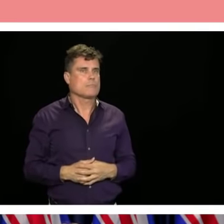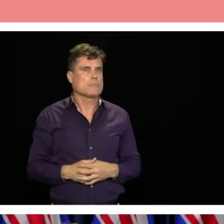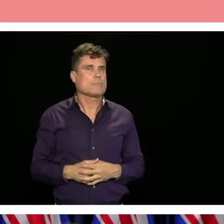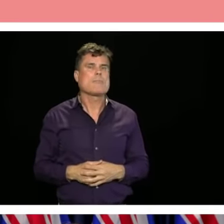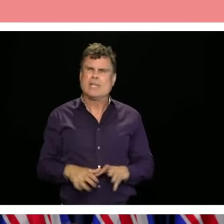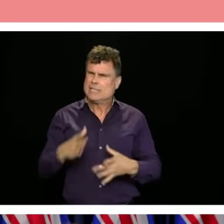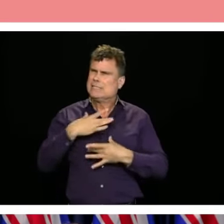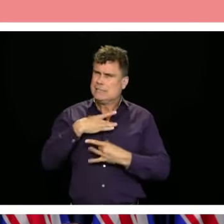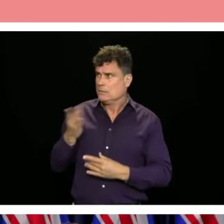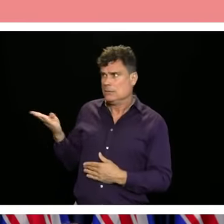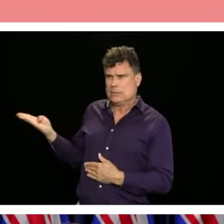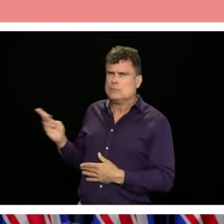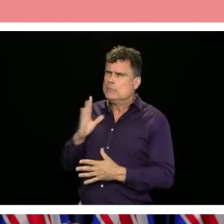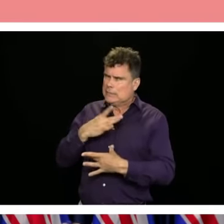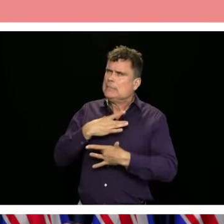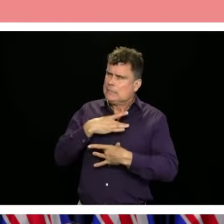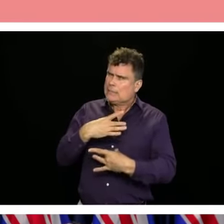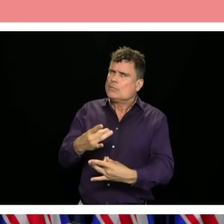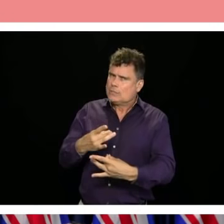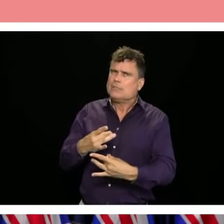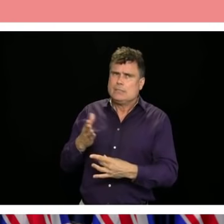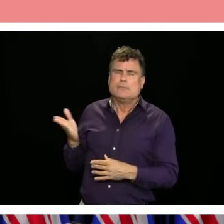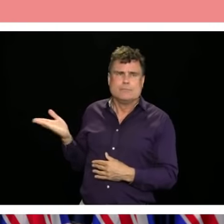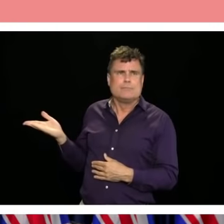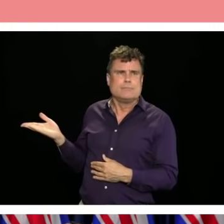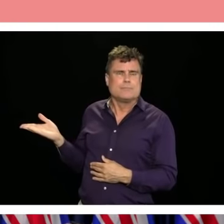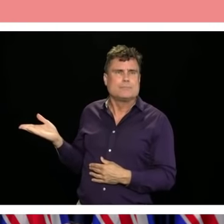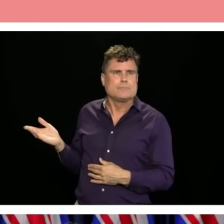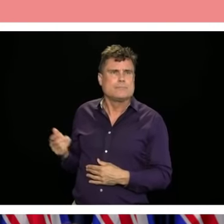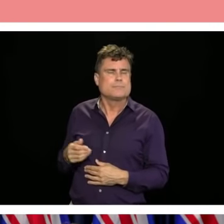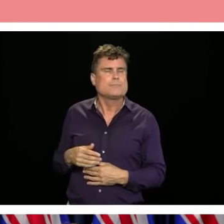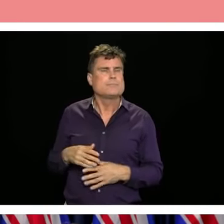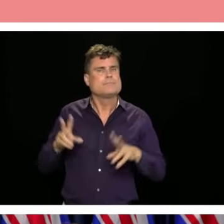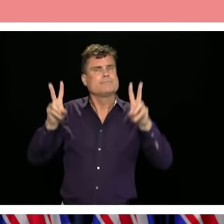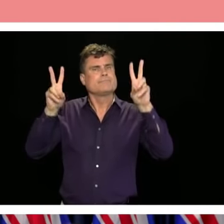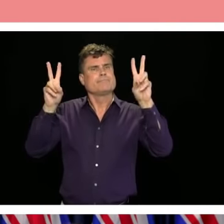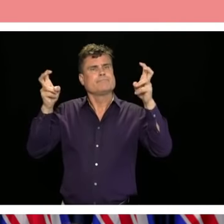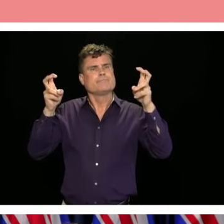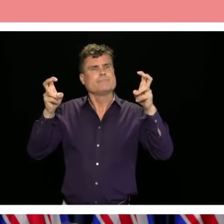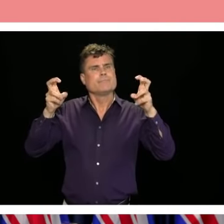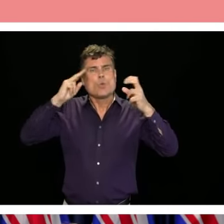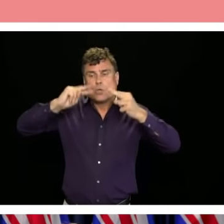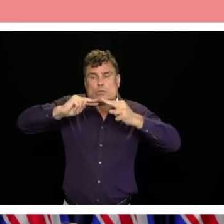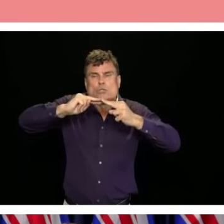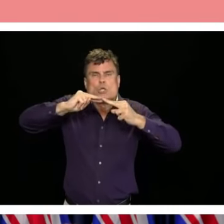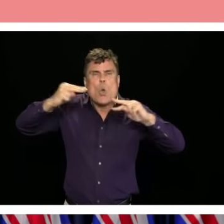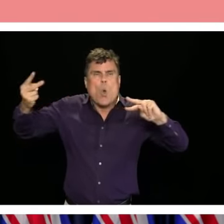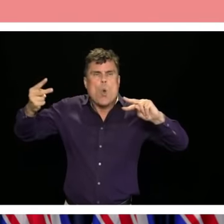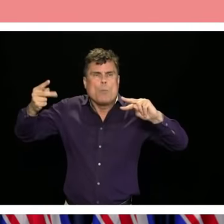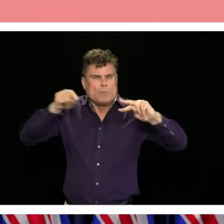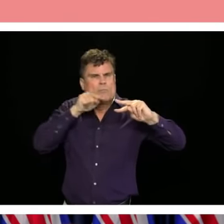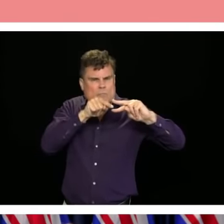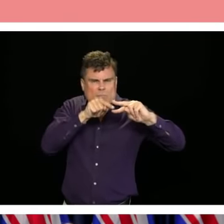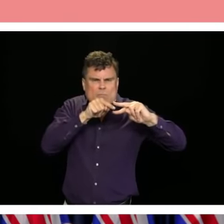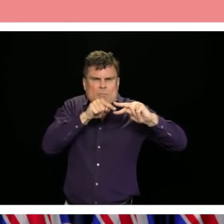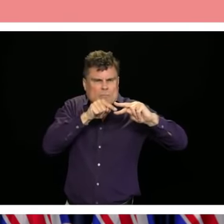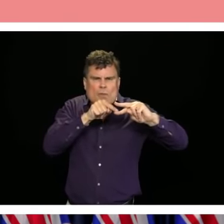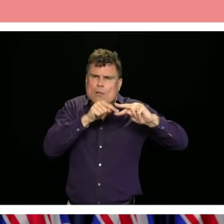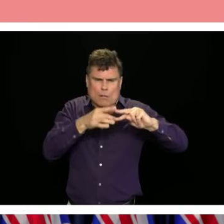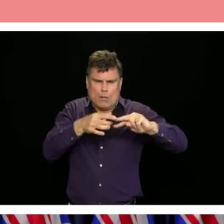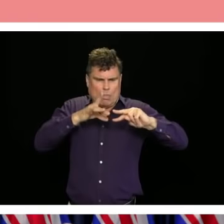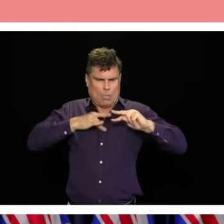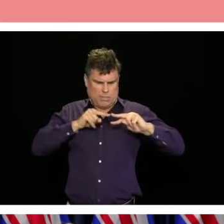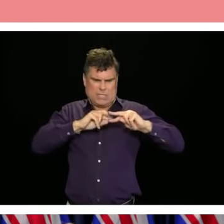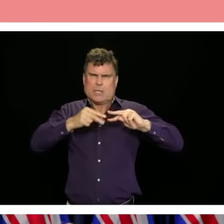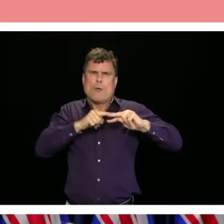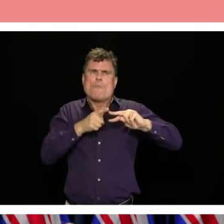a very high percentage of those contacts in a very short period of time. And I really need to give kudos to the public